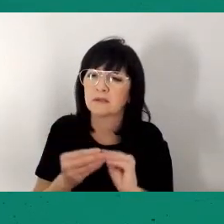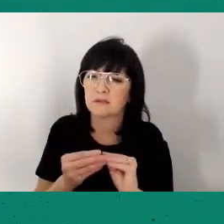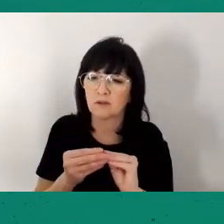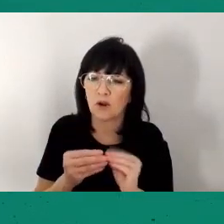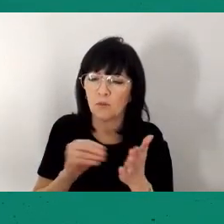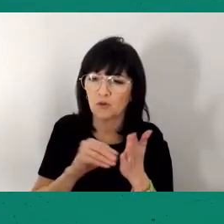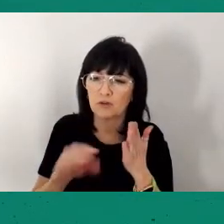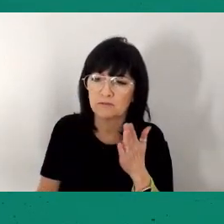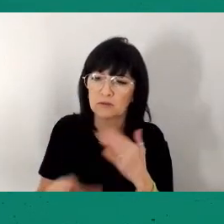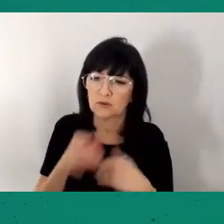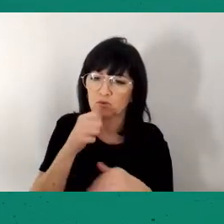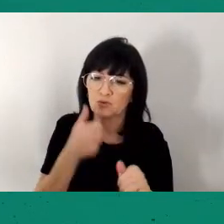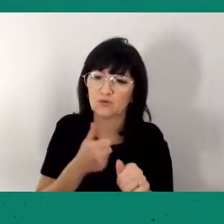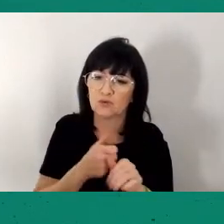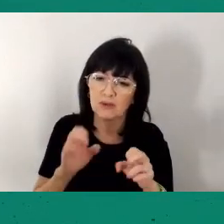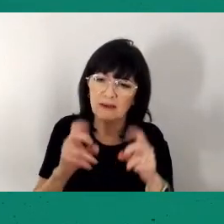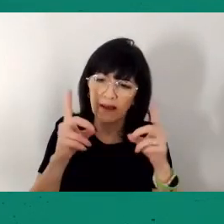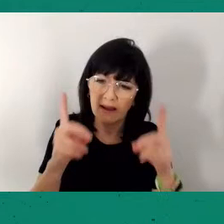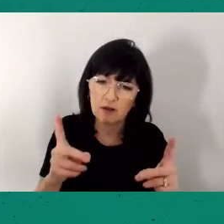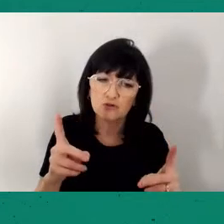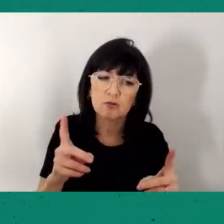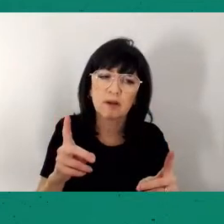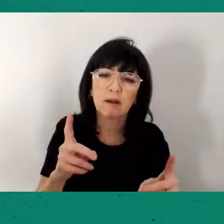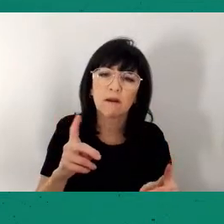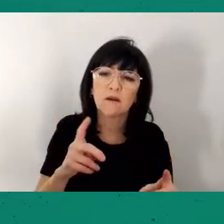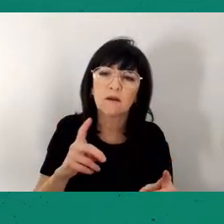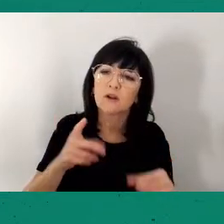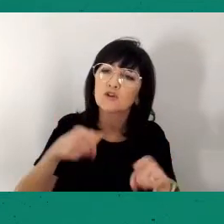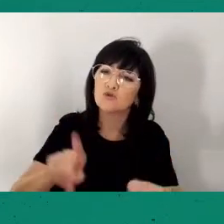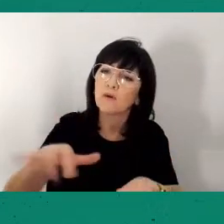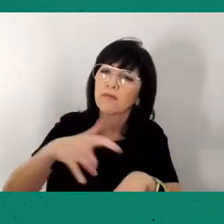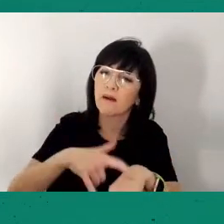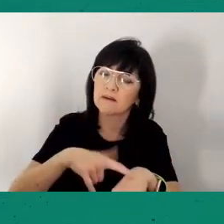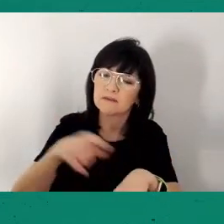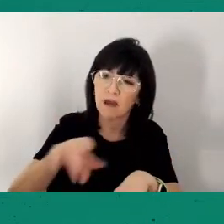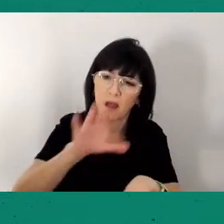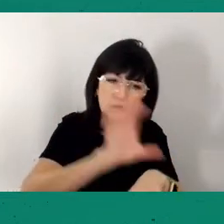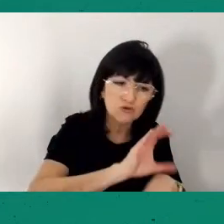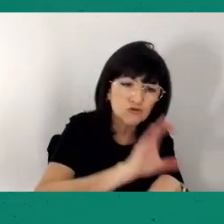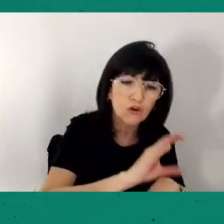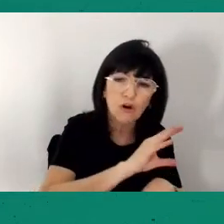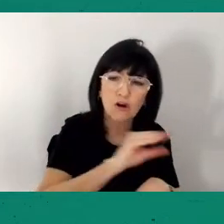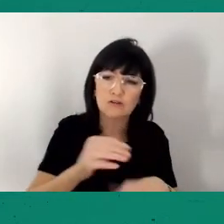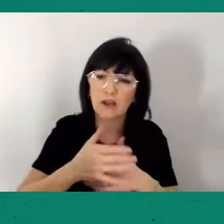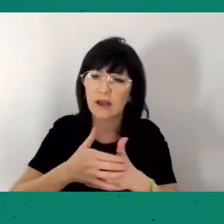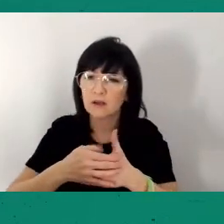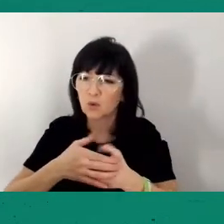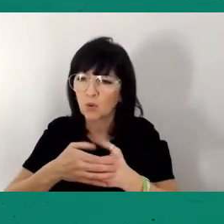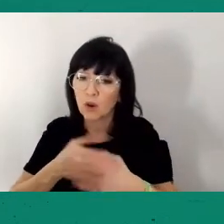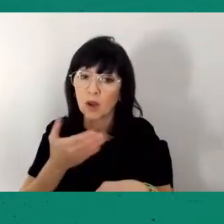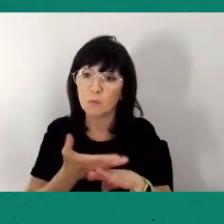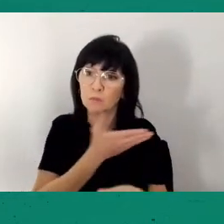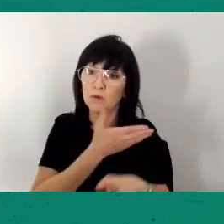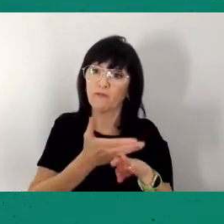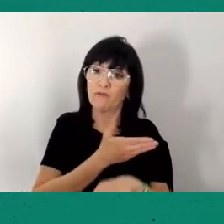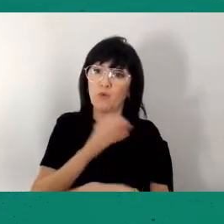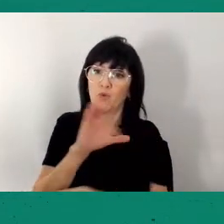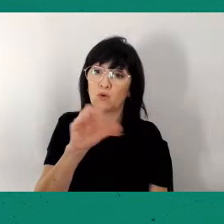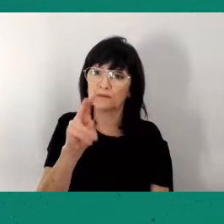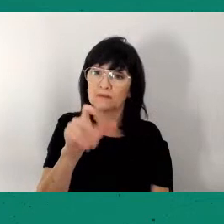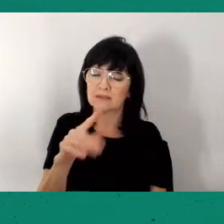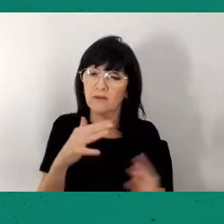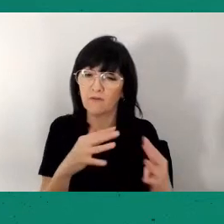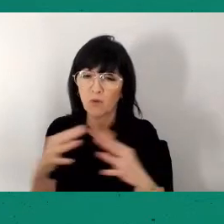mostly church and Quaker-driven opportunities pre-Civil War. I know from reading